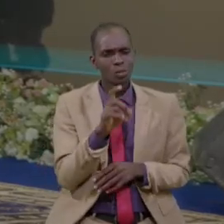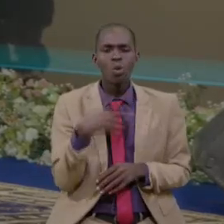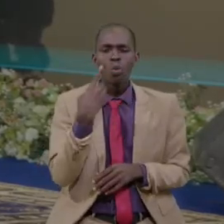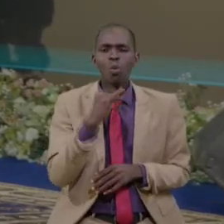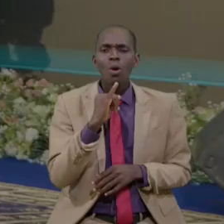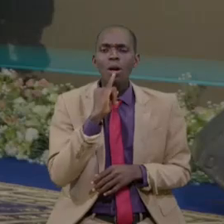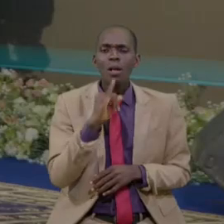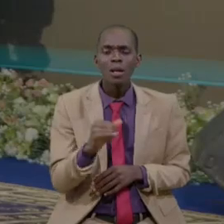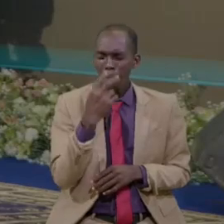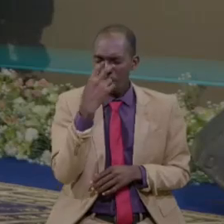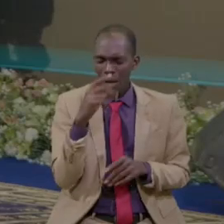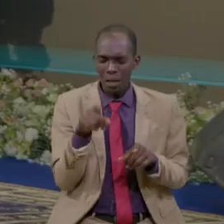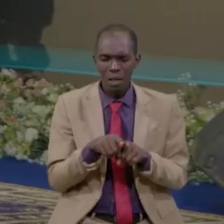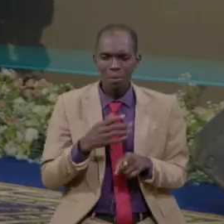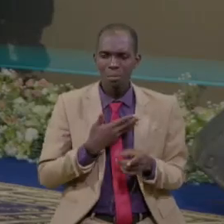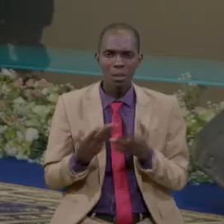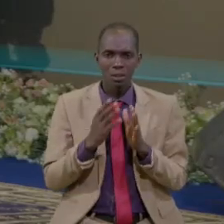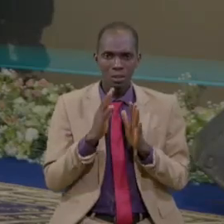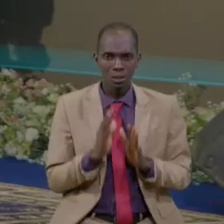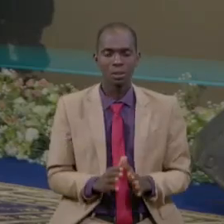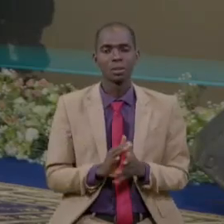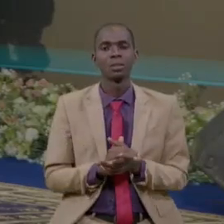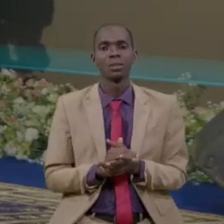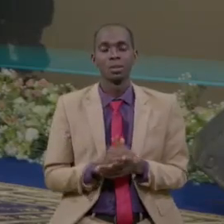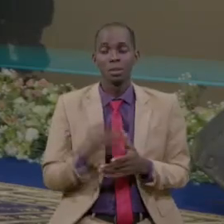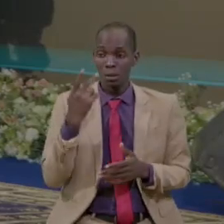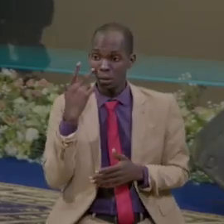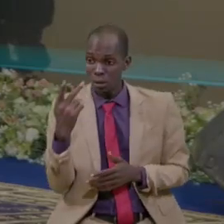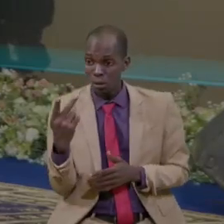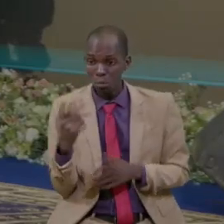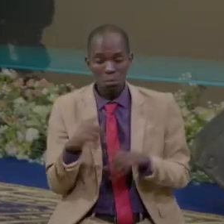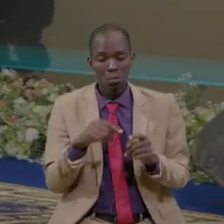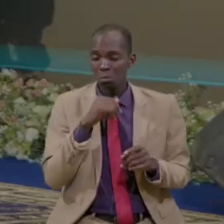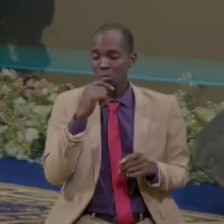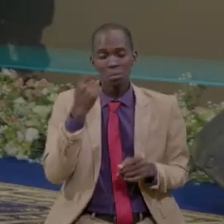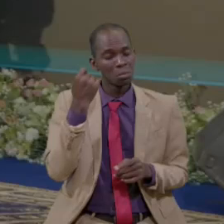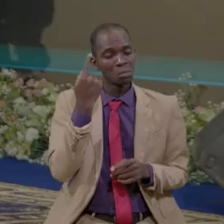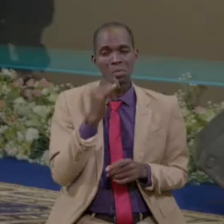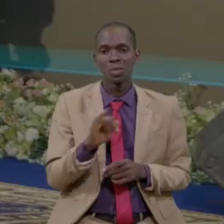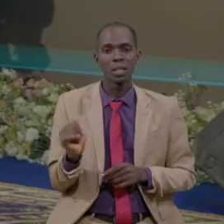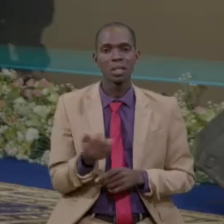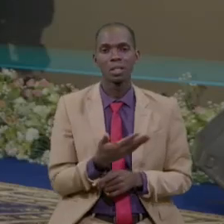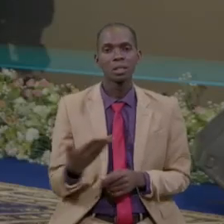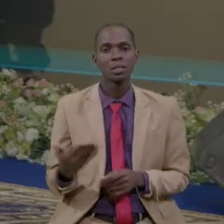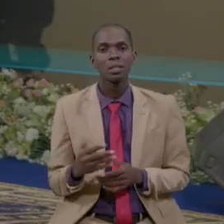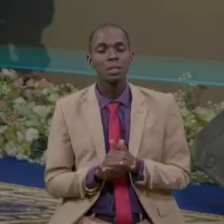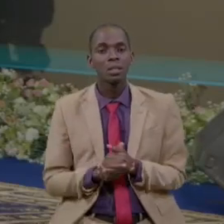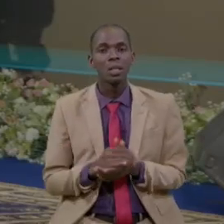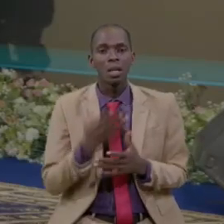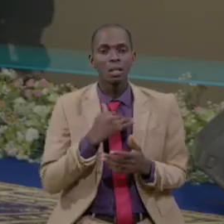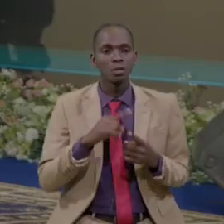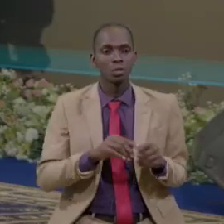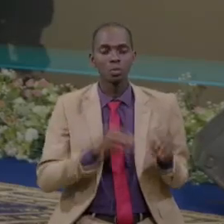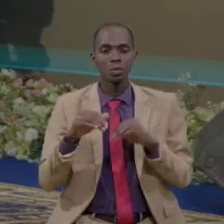things, perceiving nothing? And then he tells us that to set at liberty